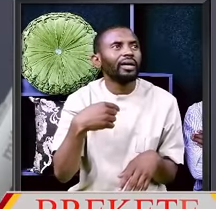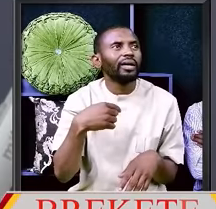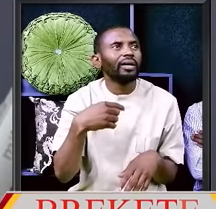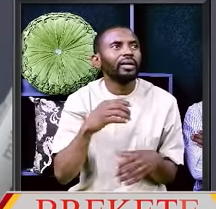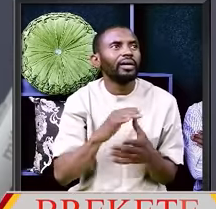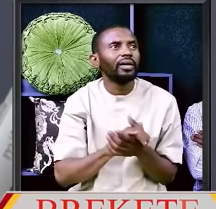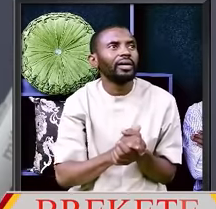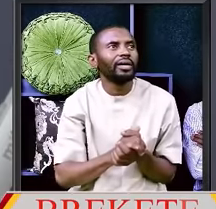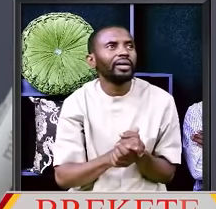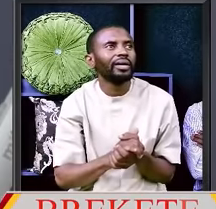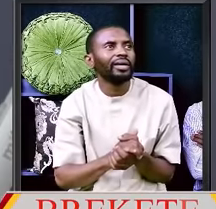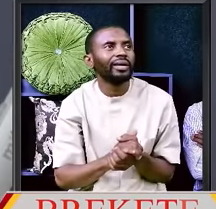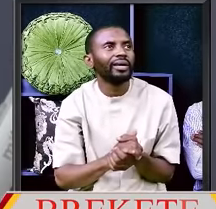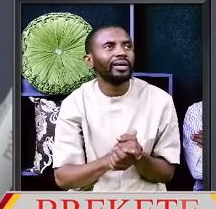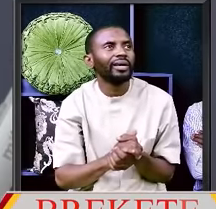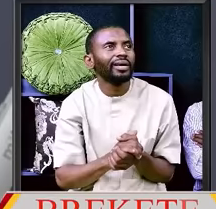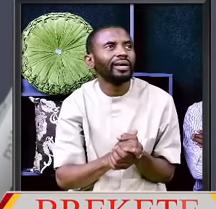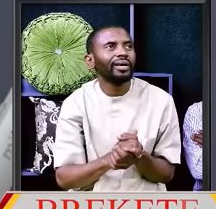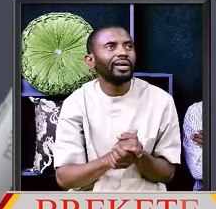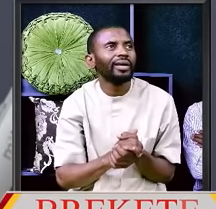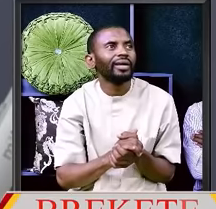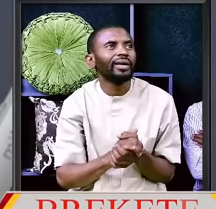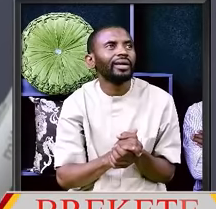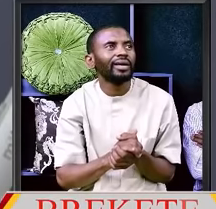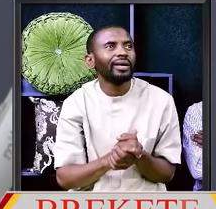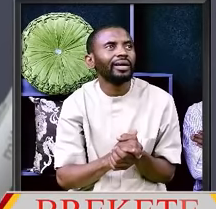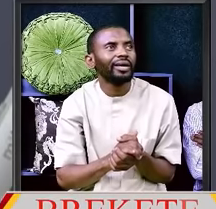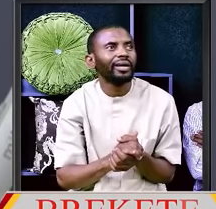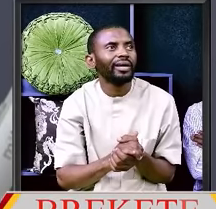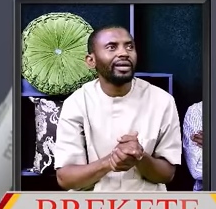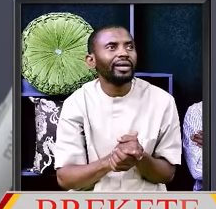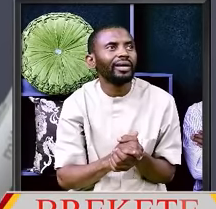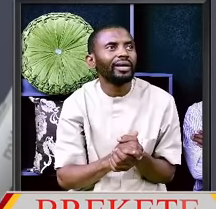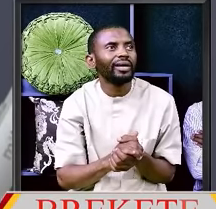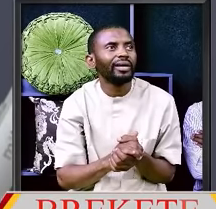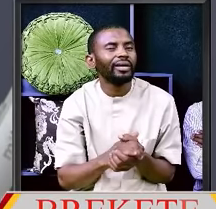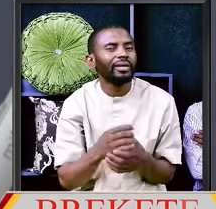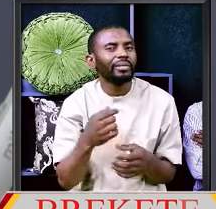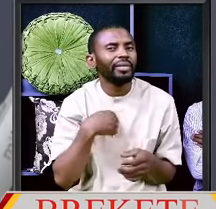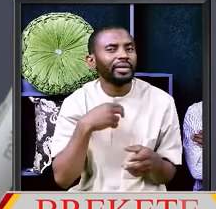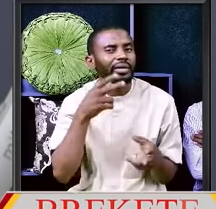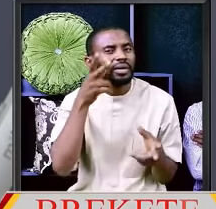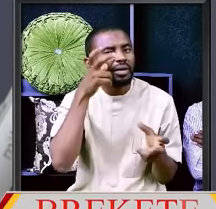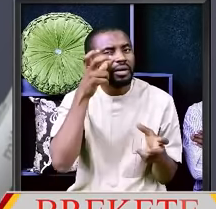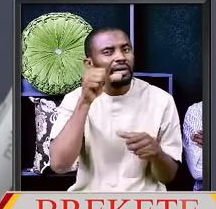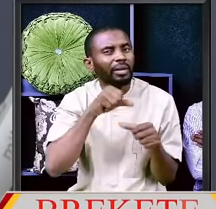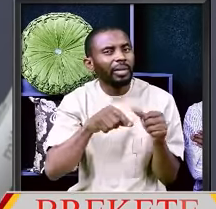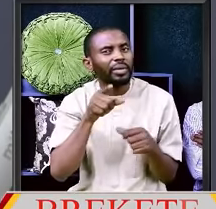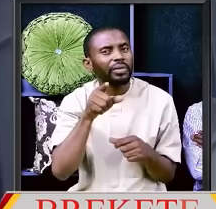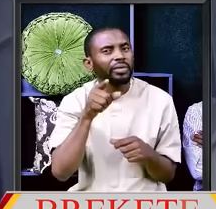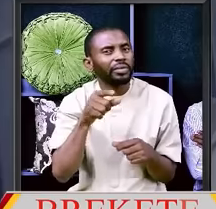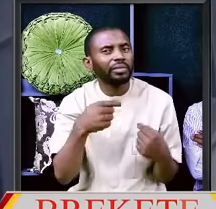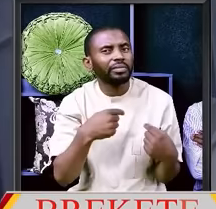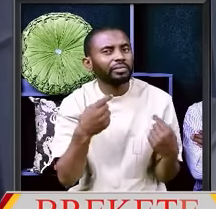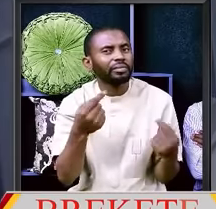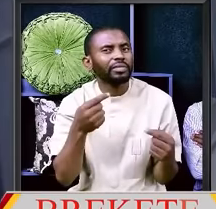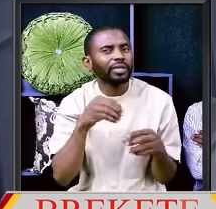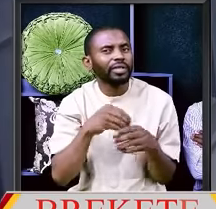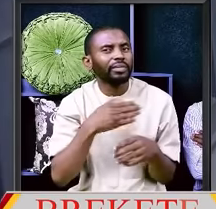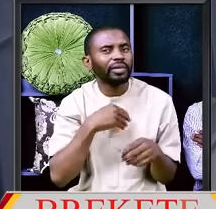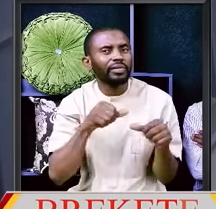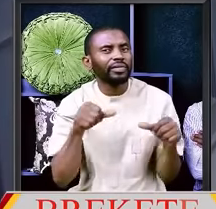Okay. And so. I'm learning about you now. You're an activist in Nigeria.